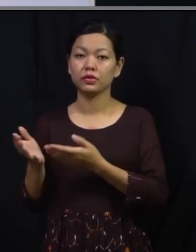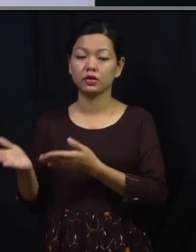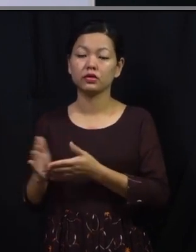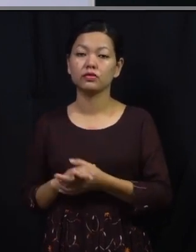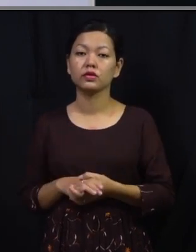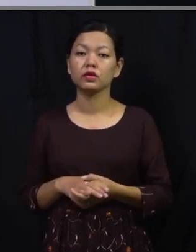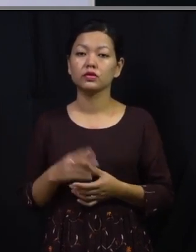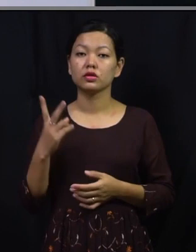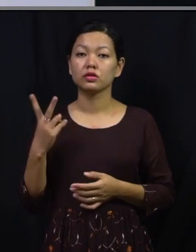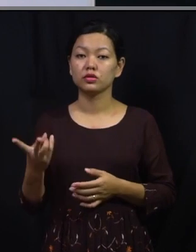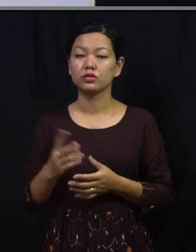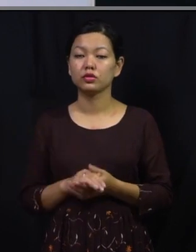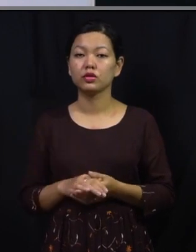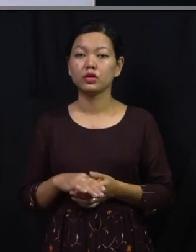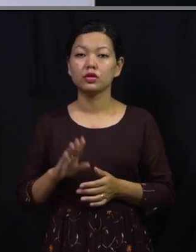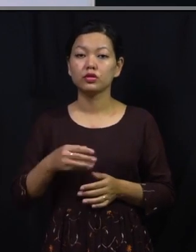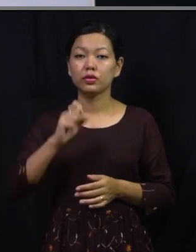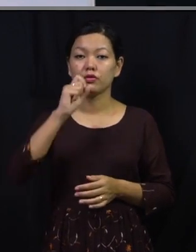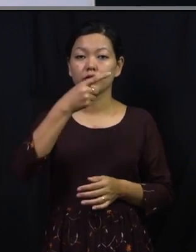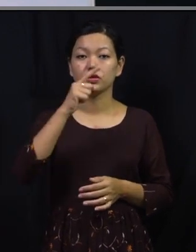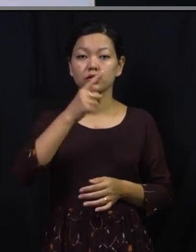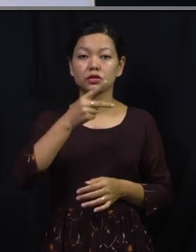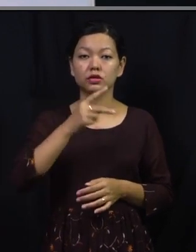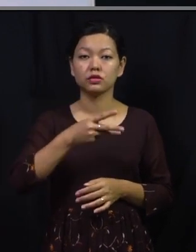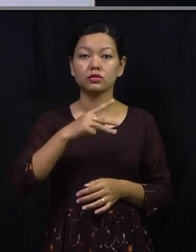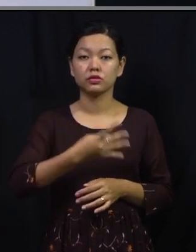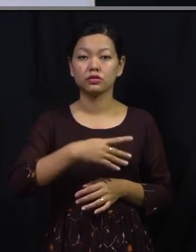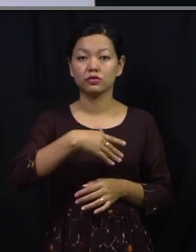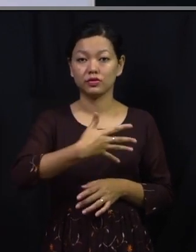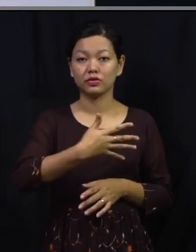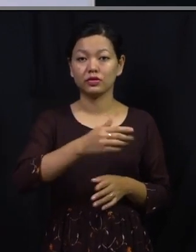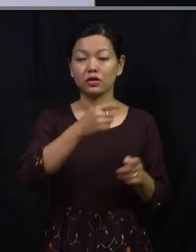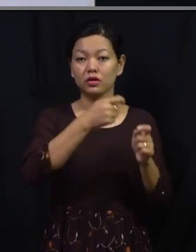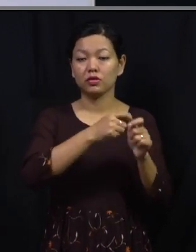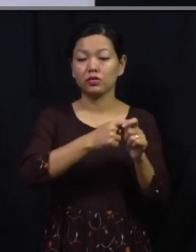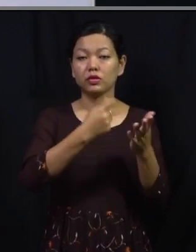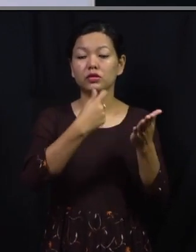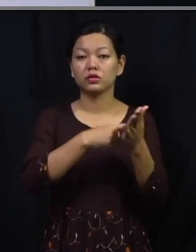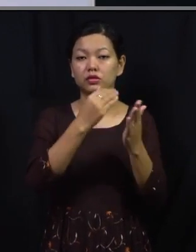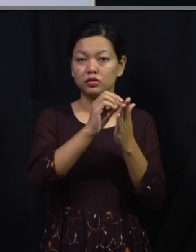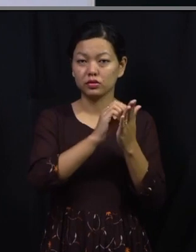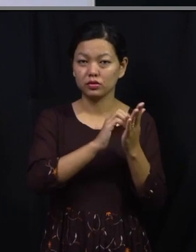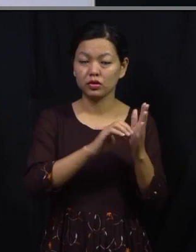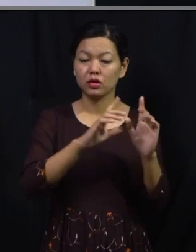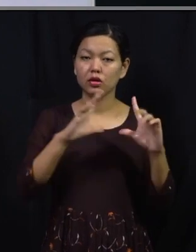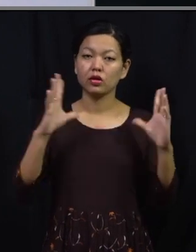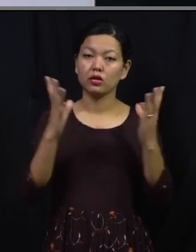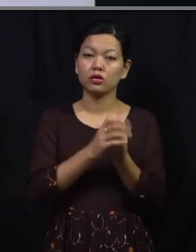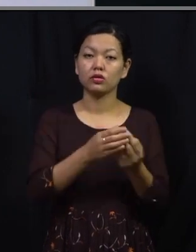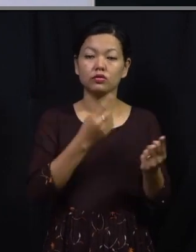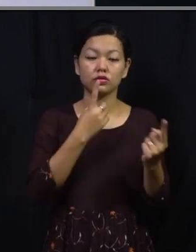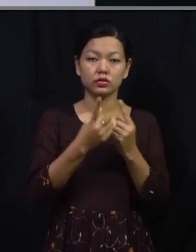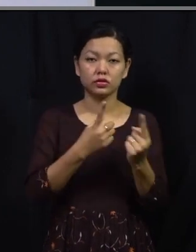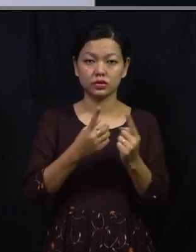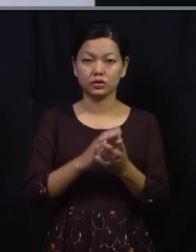in your business. The position statement defines the value and the worth of your business, because the asset you have